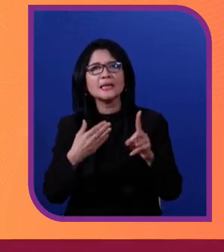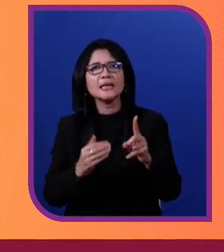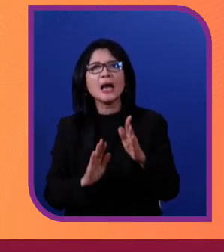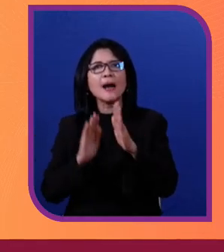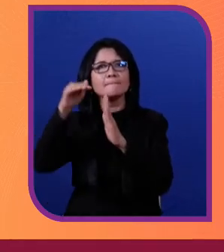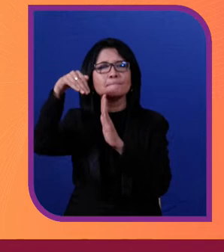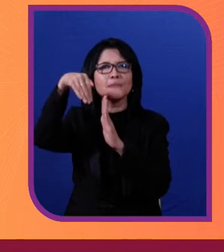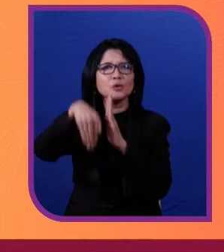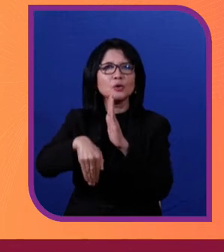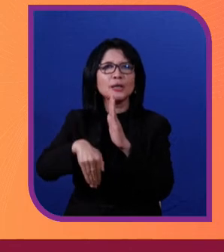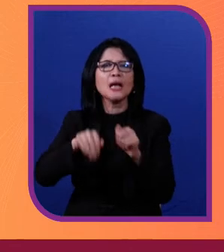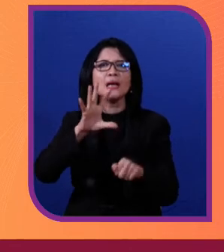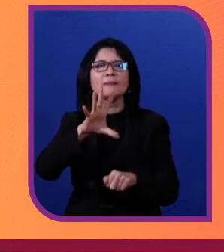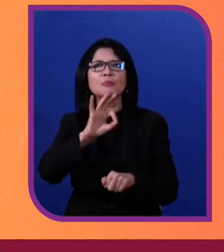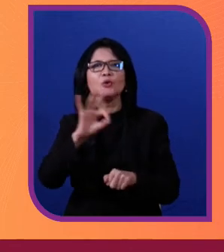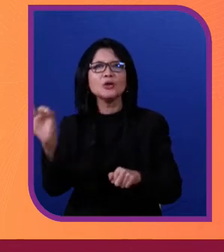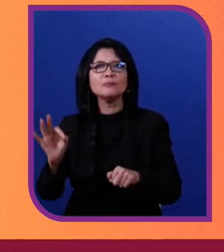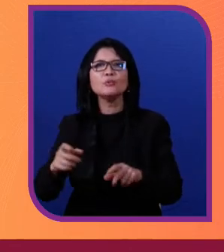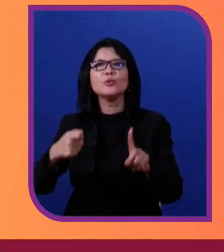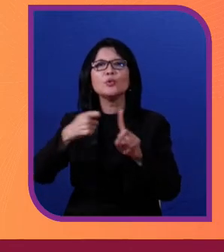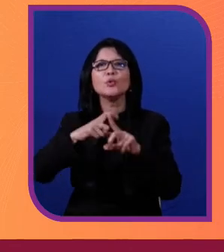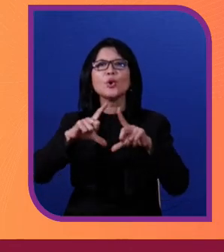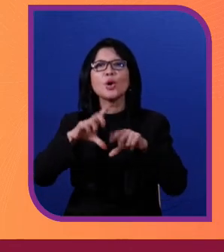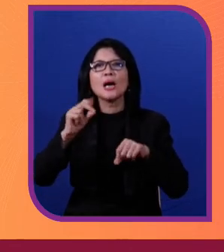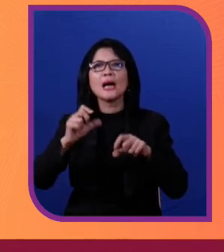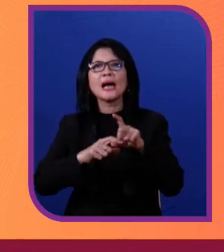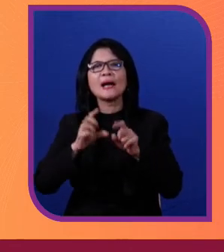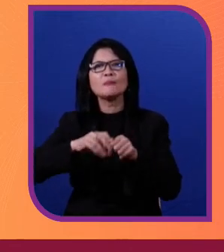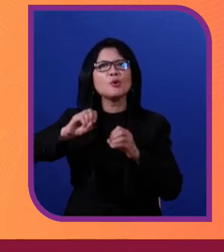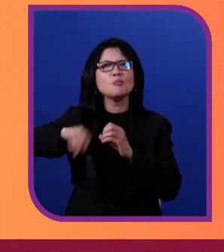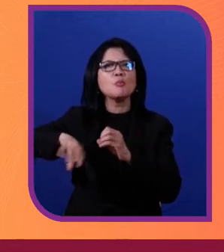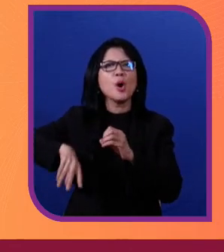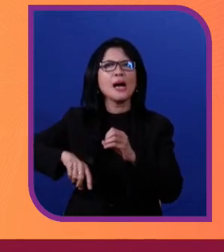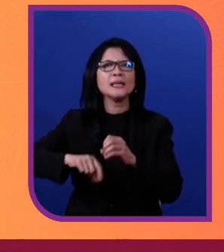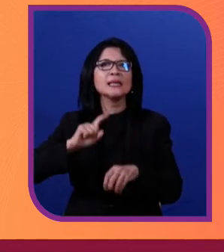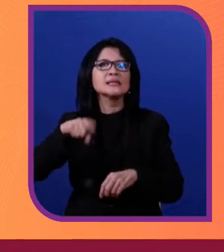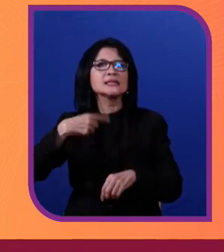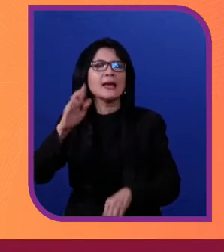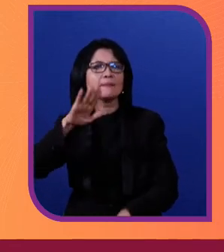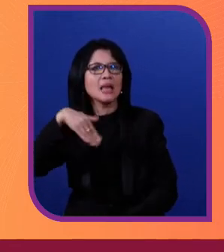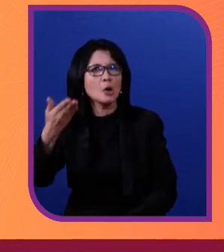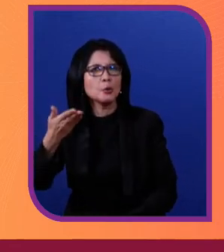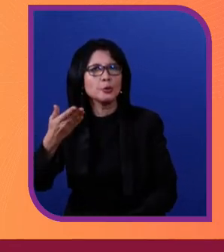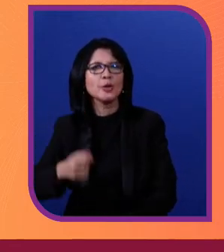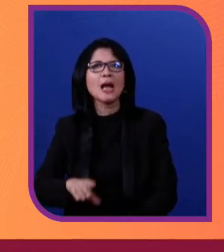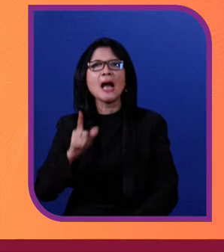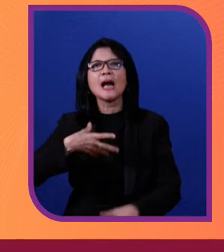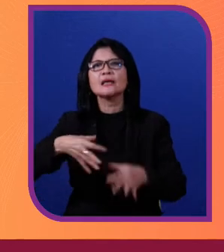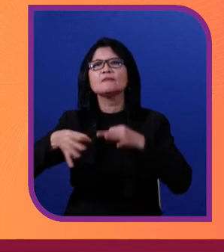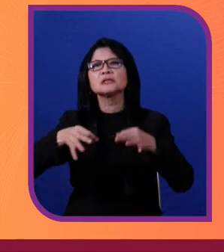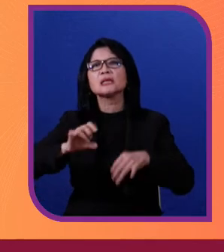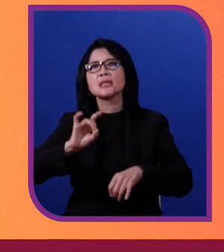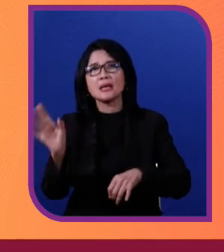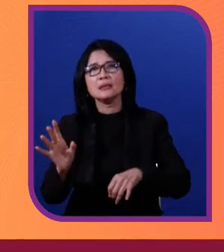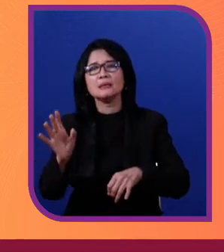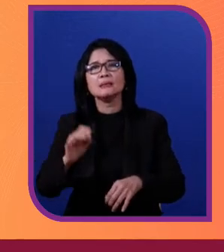ndak wis poltekes.ac.id Finance Indonesia